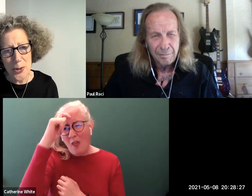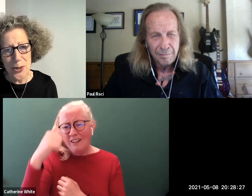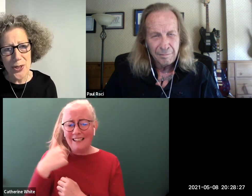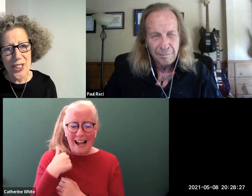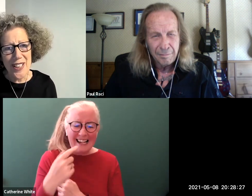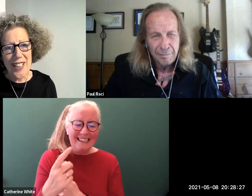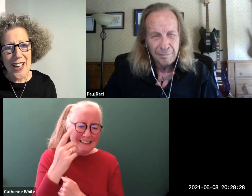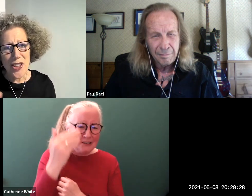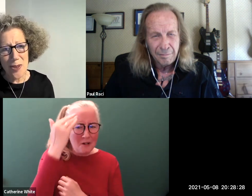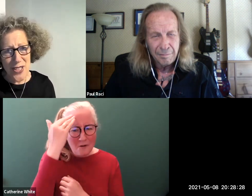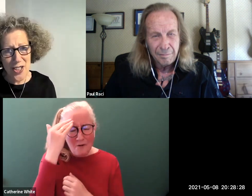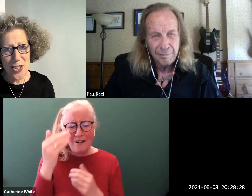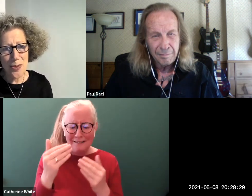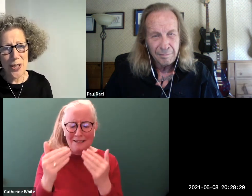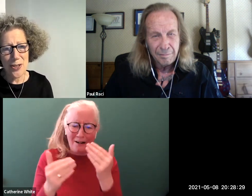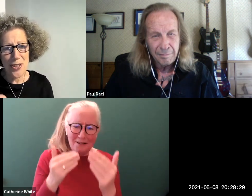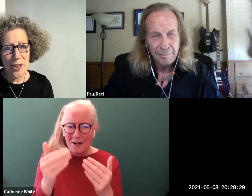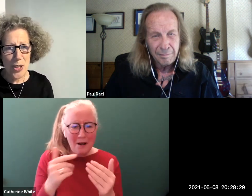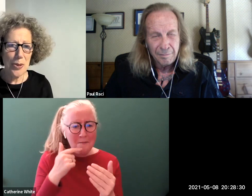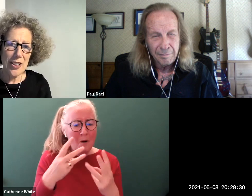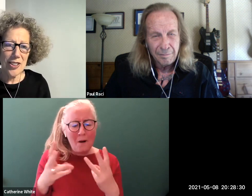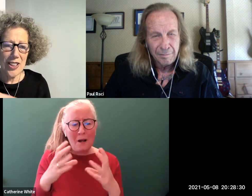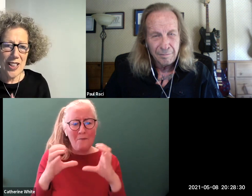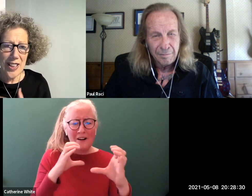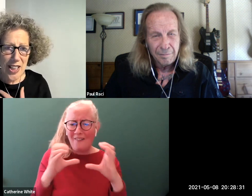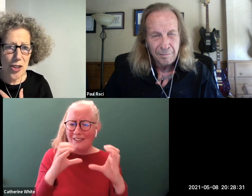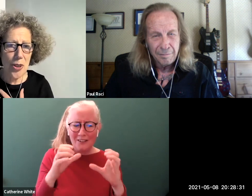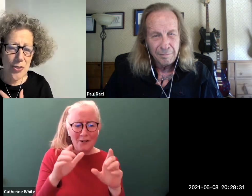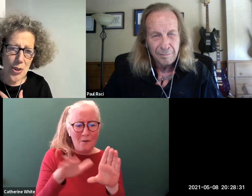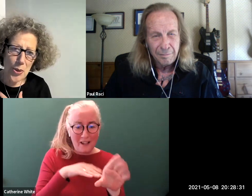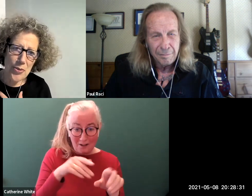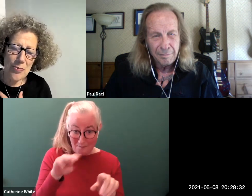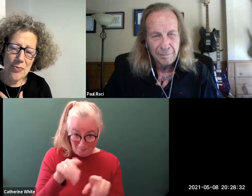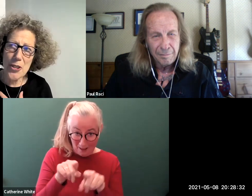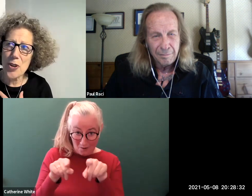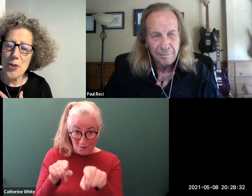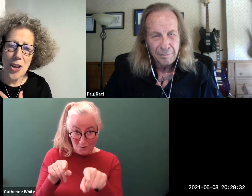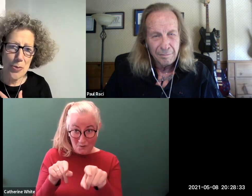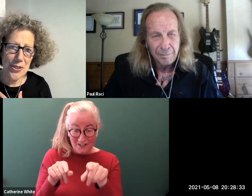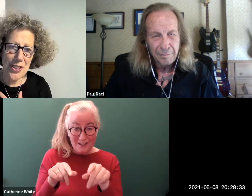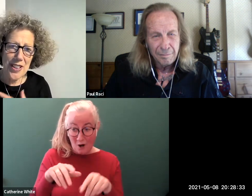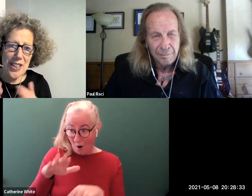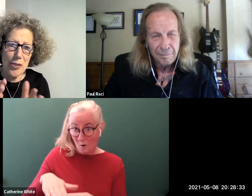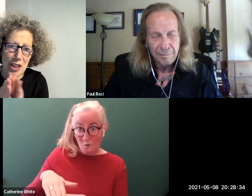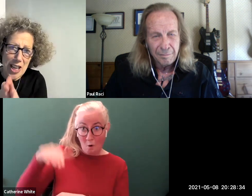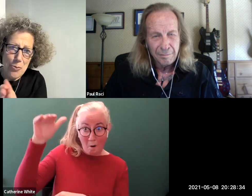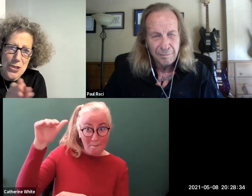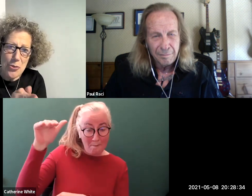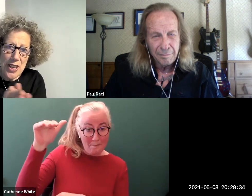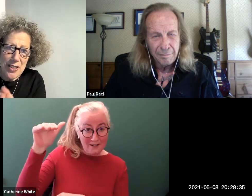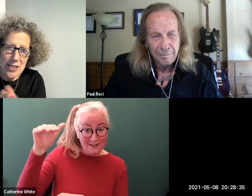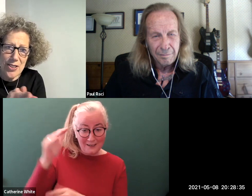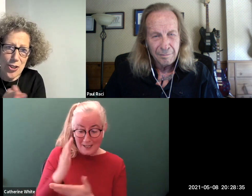bit more, and the conversations with people like you who have grown up, if you like,